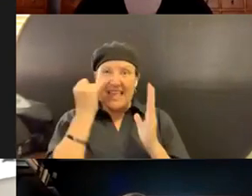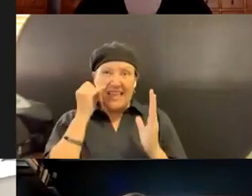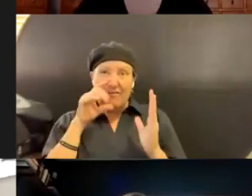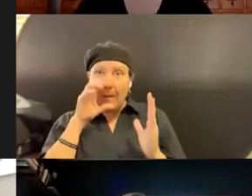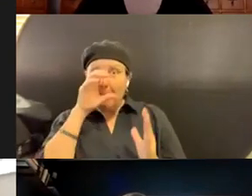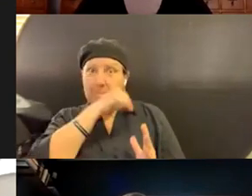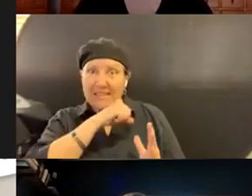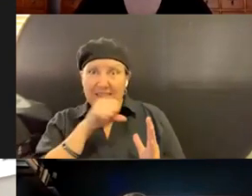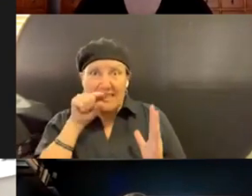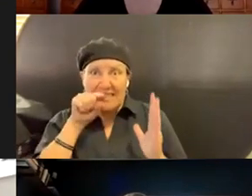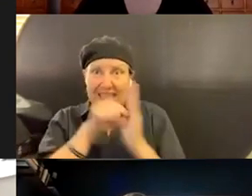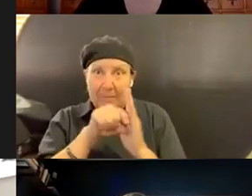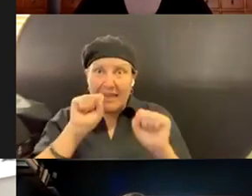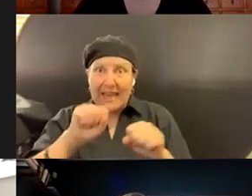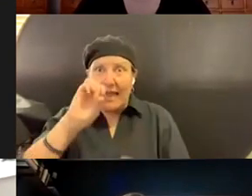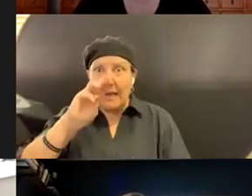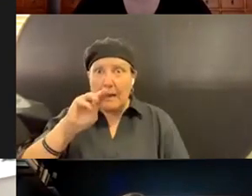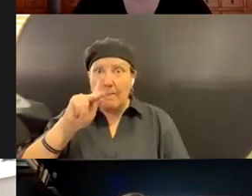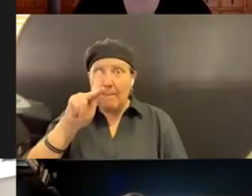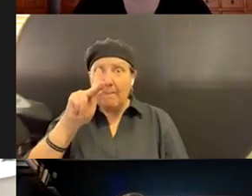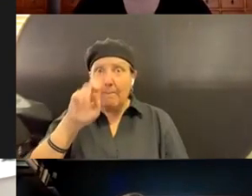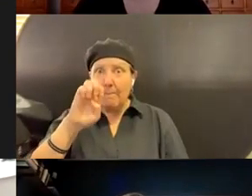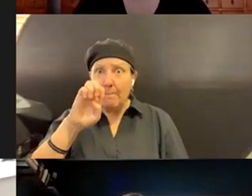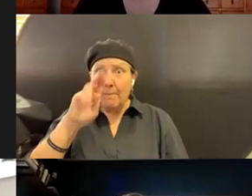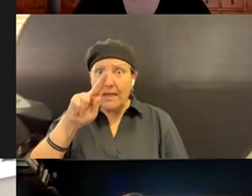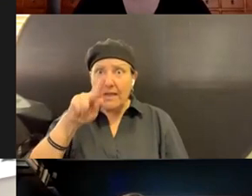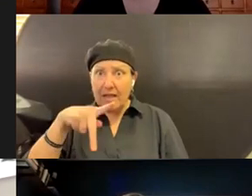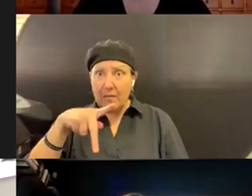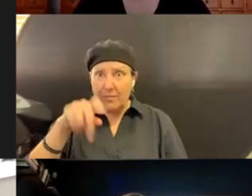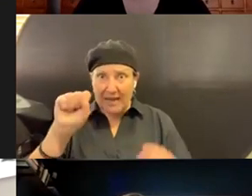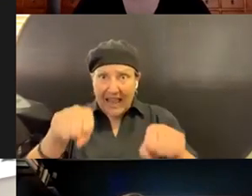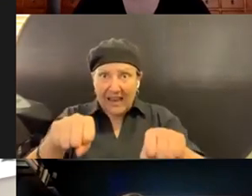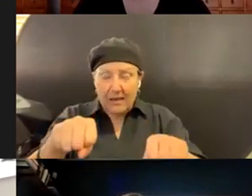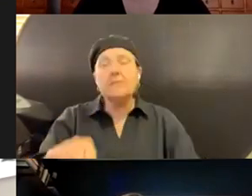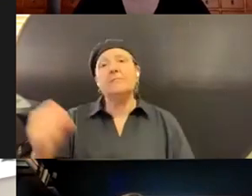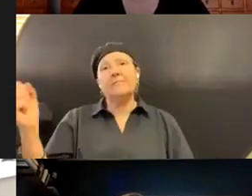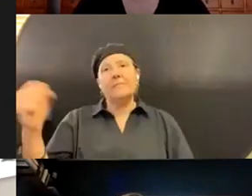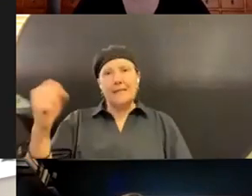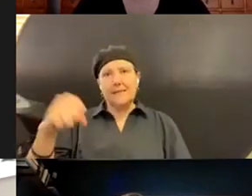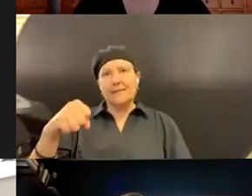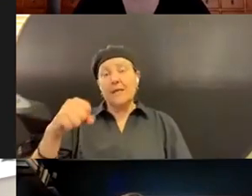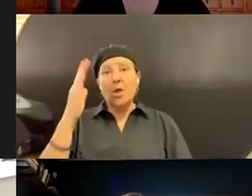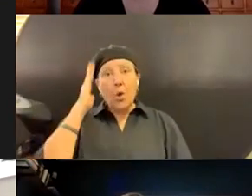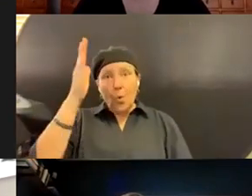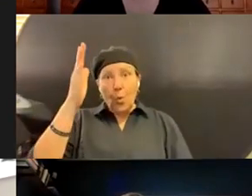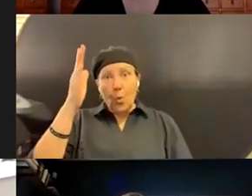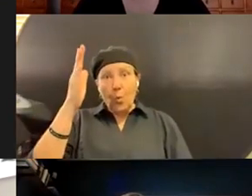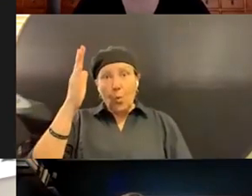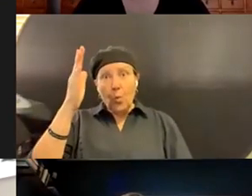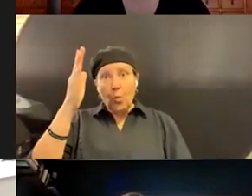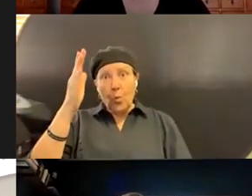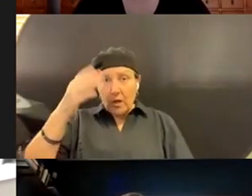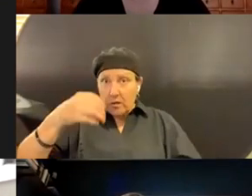teachers to make these up? Yes, definitely. There's, like I said, we're going to try to be flexible. So if something happens, oh my God, we didn't get